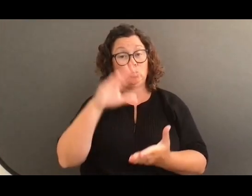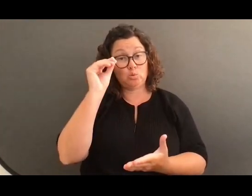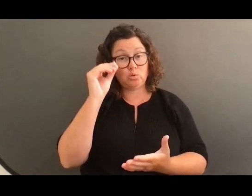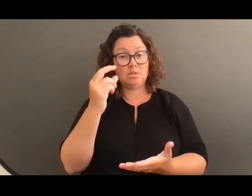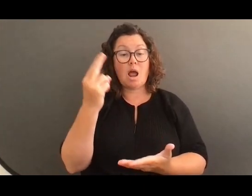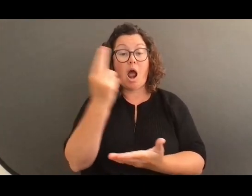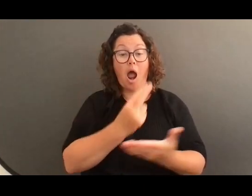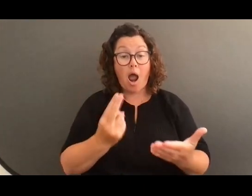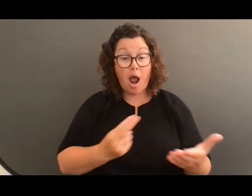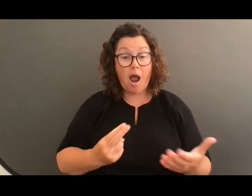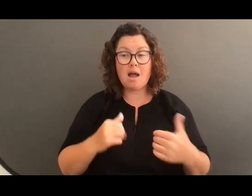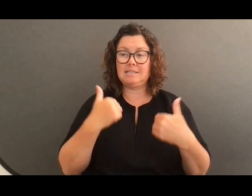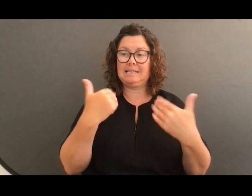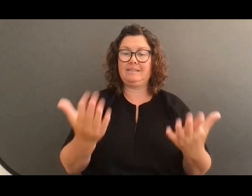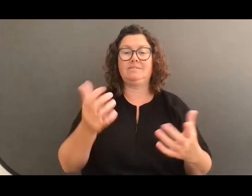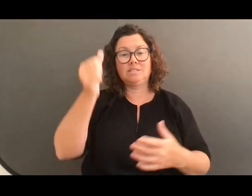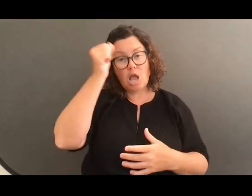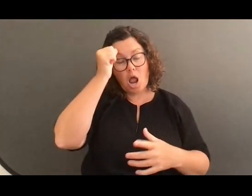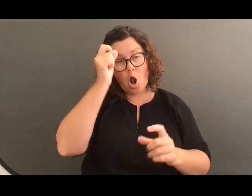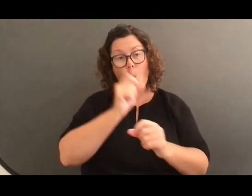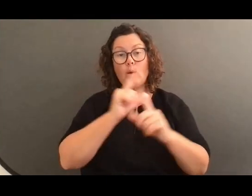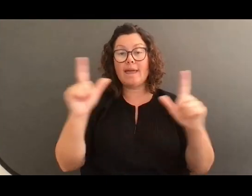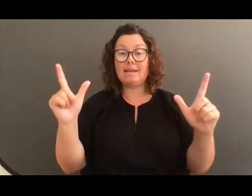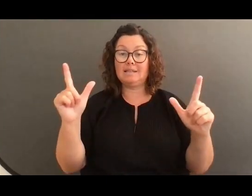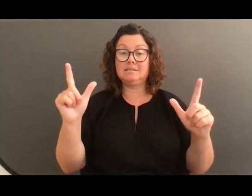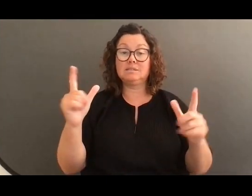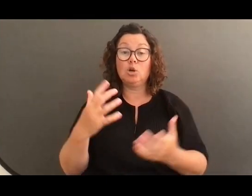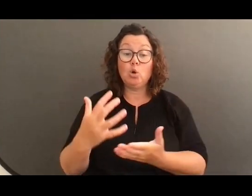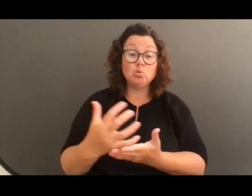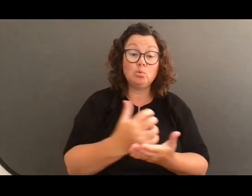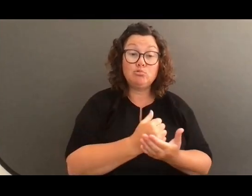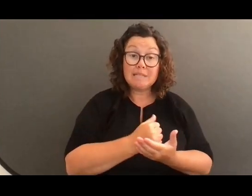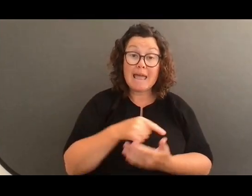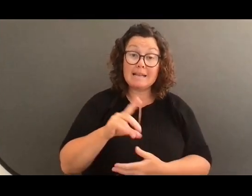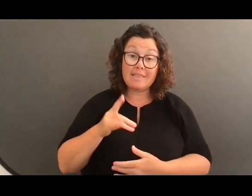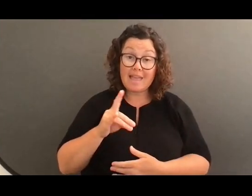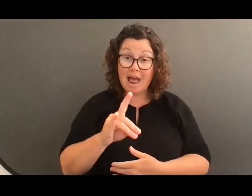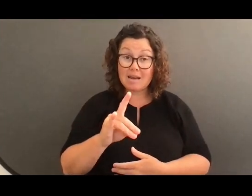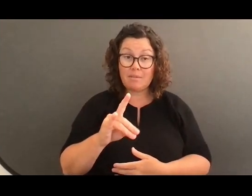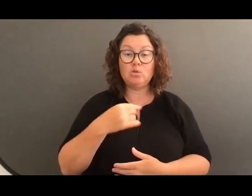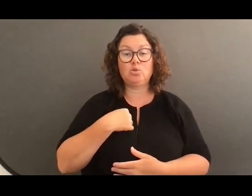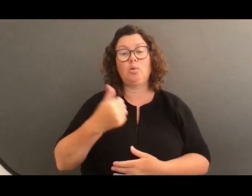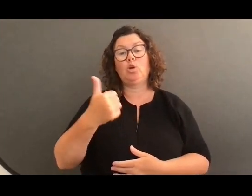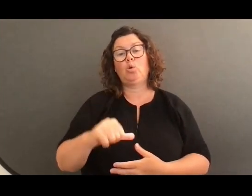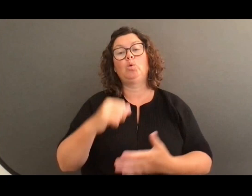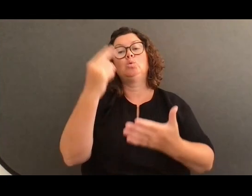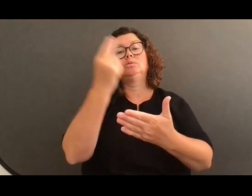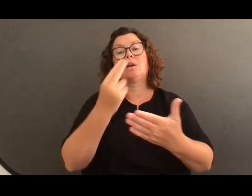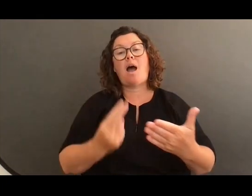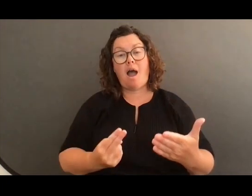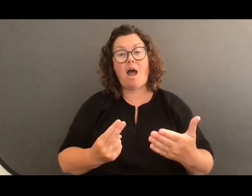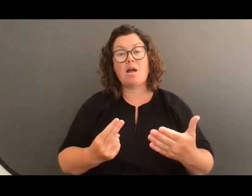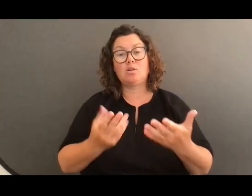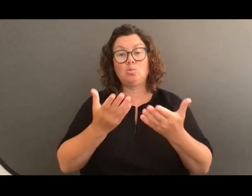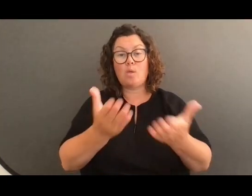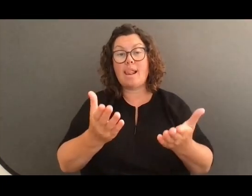awareness. So to protect these animals, we're going to use the power of art to raise the awareness of these animals. And that's working.